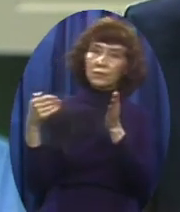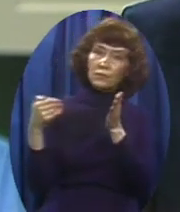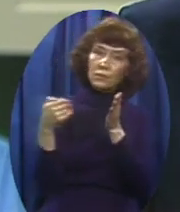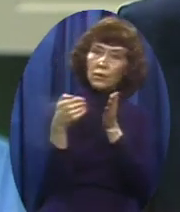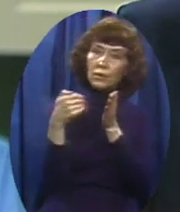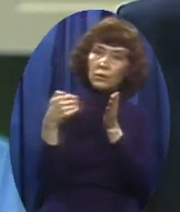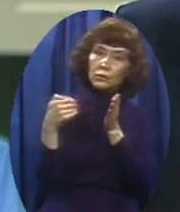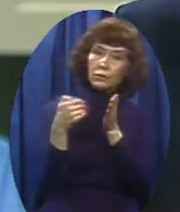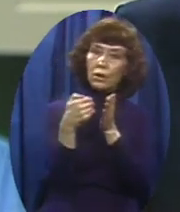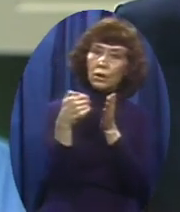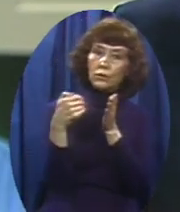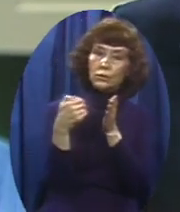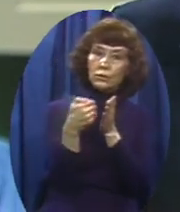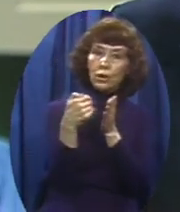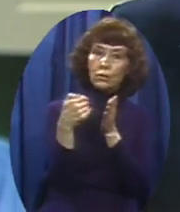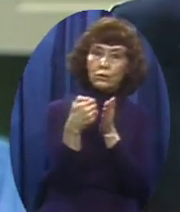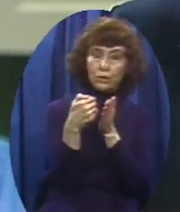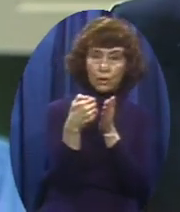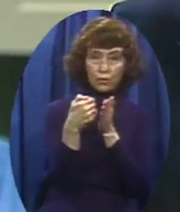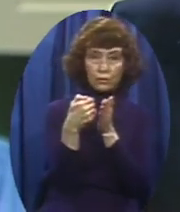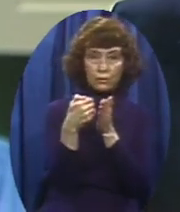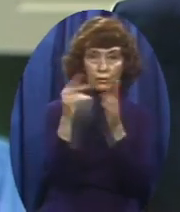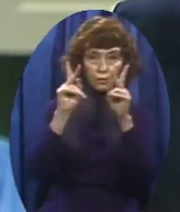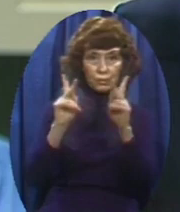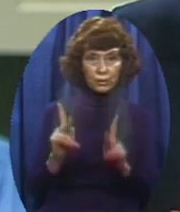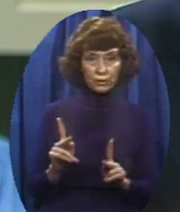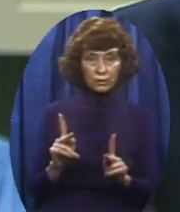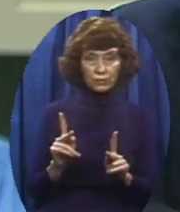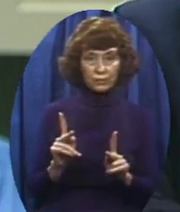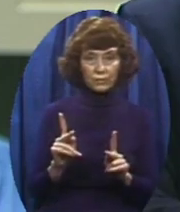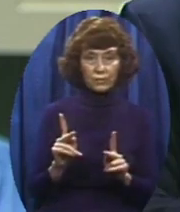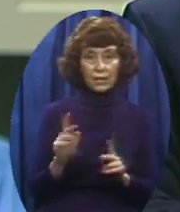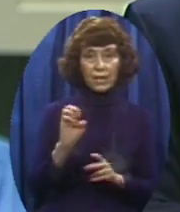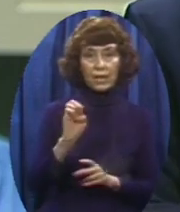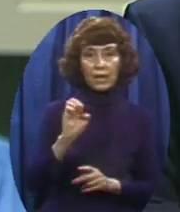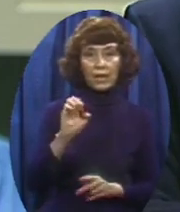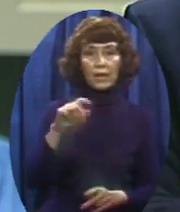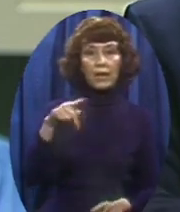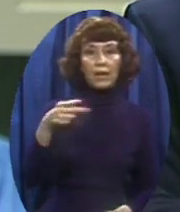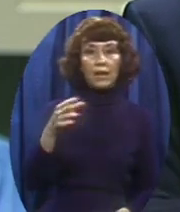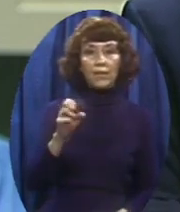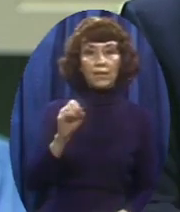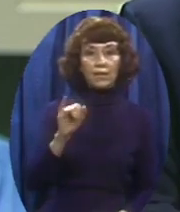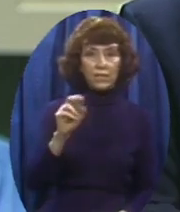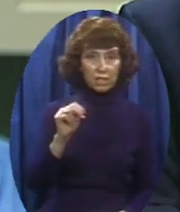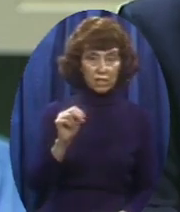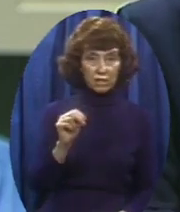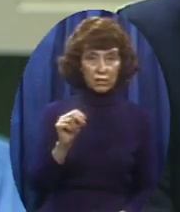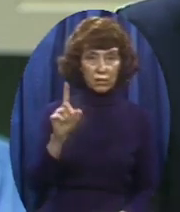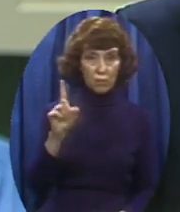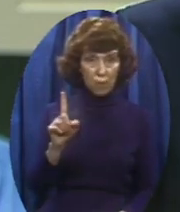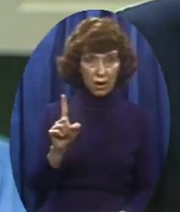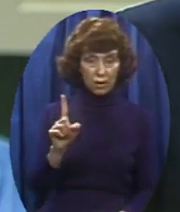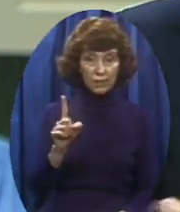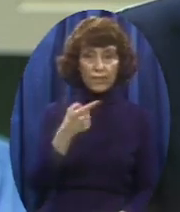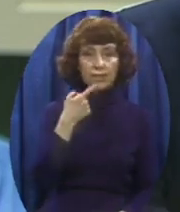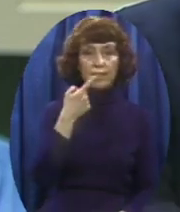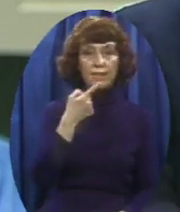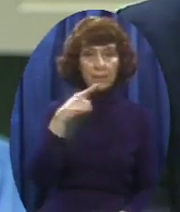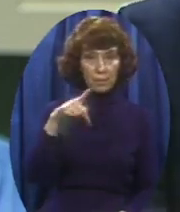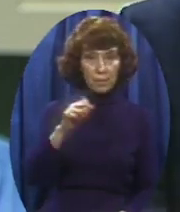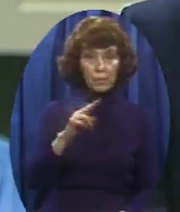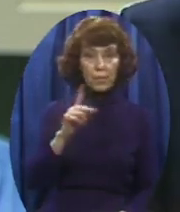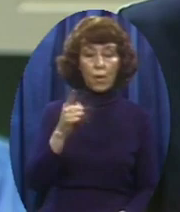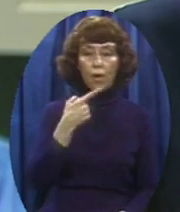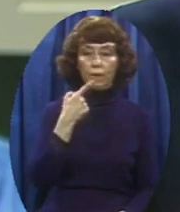chapter 1, verses 15 through 17. Ephesians 1, verses 15 through 17. The Apostle Paul said, and this